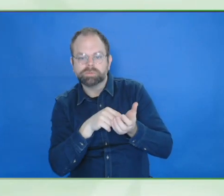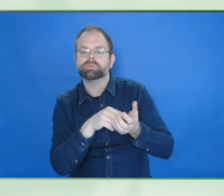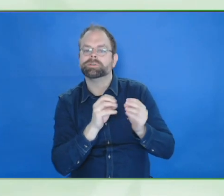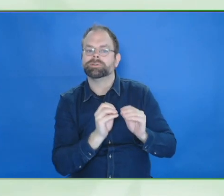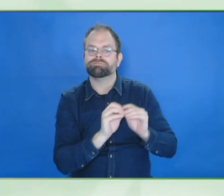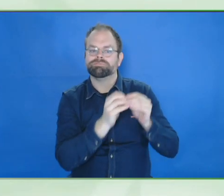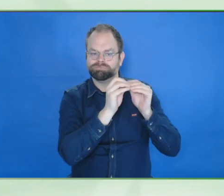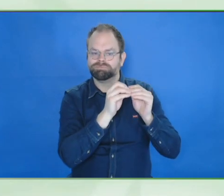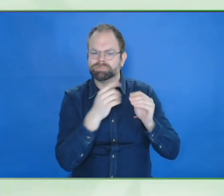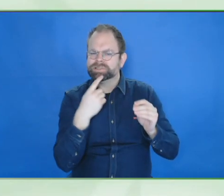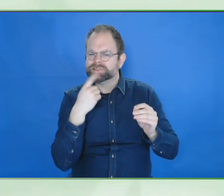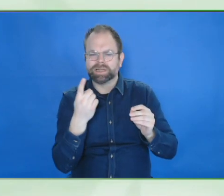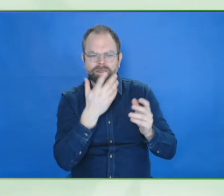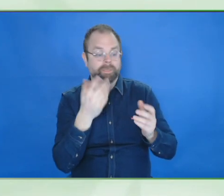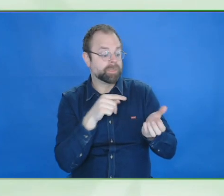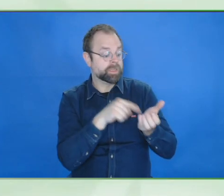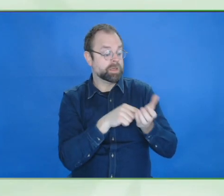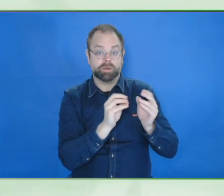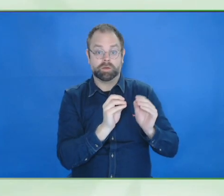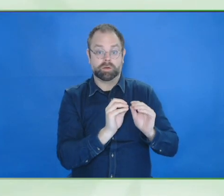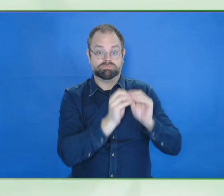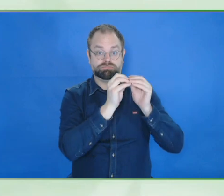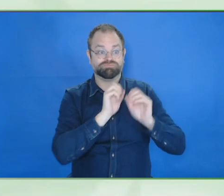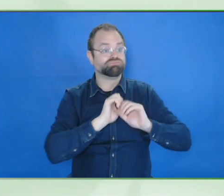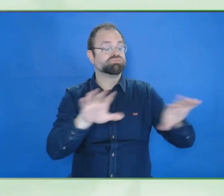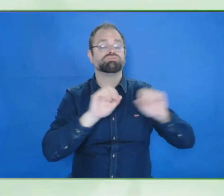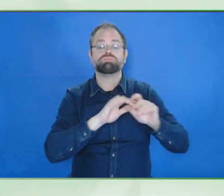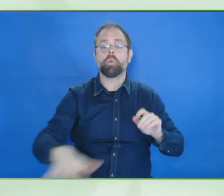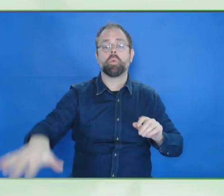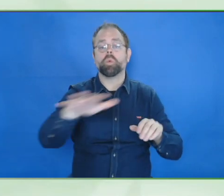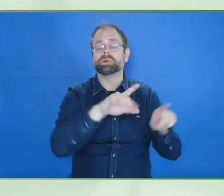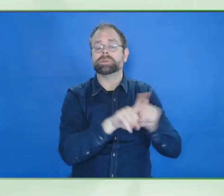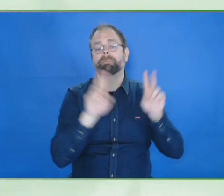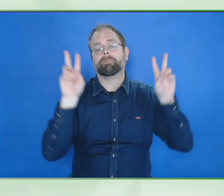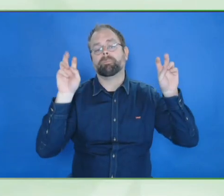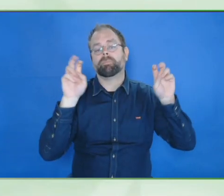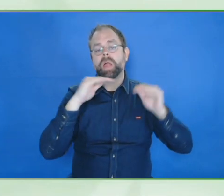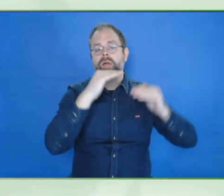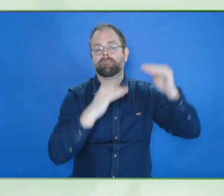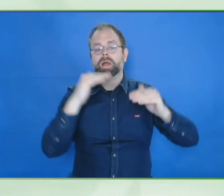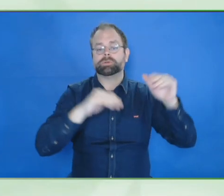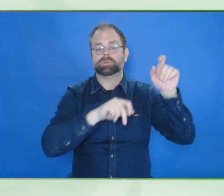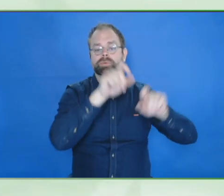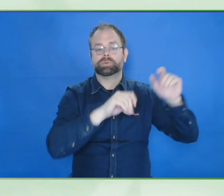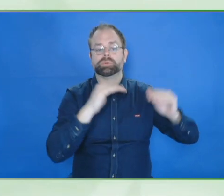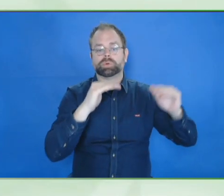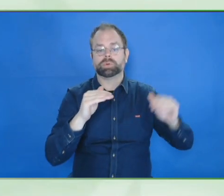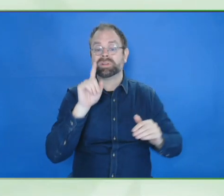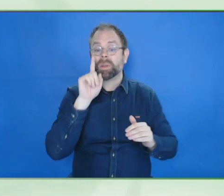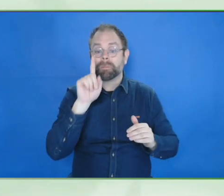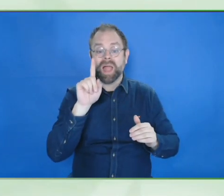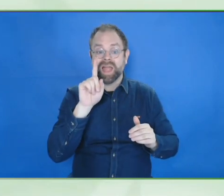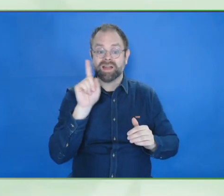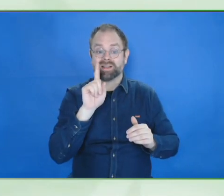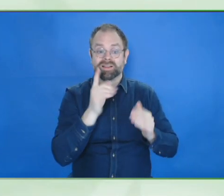of tactile related technology. And so when you think about it, when you are able